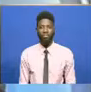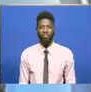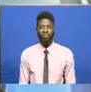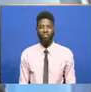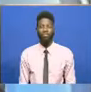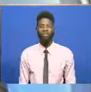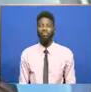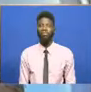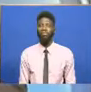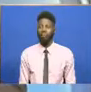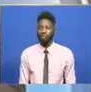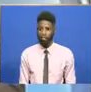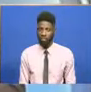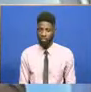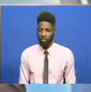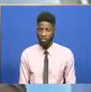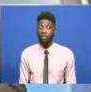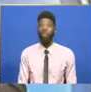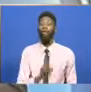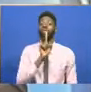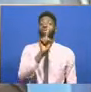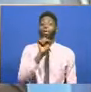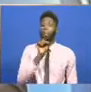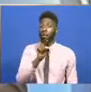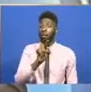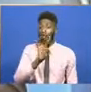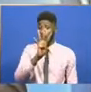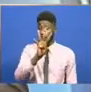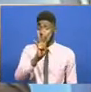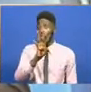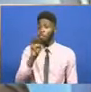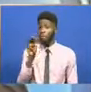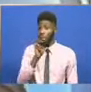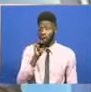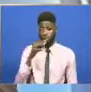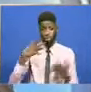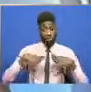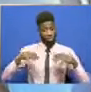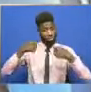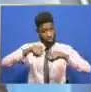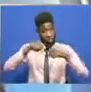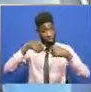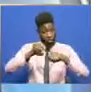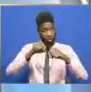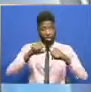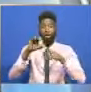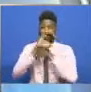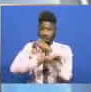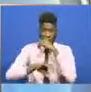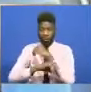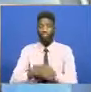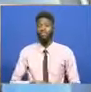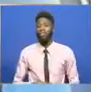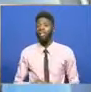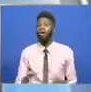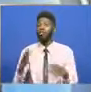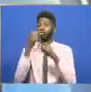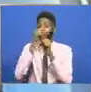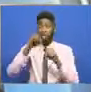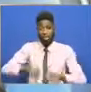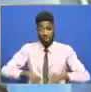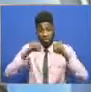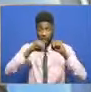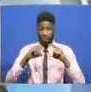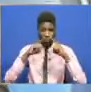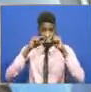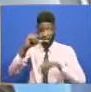Than 1.4 million border operators countrywide. The association's chairman claims the government project is aimed